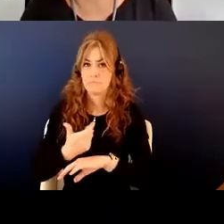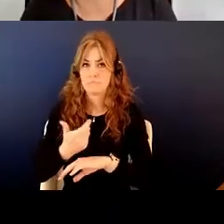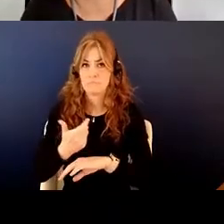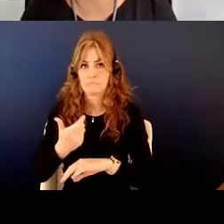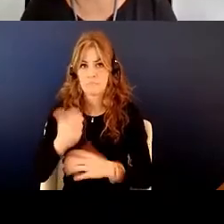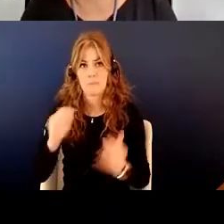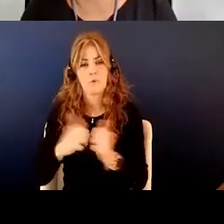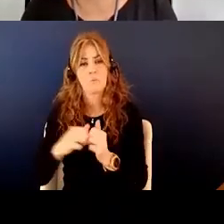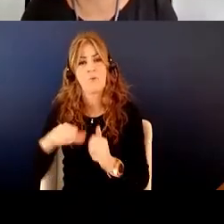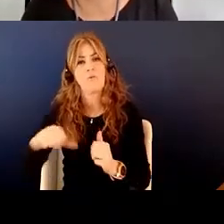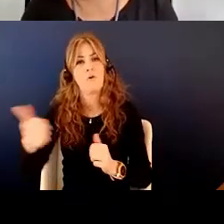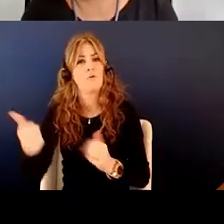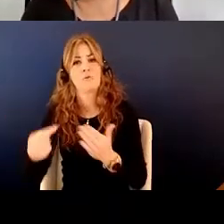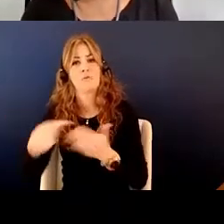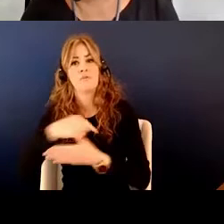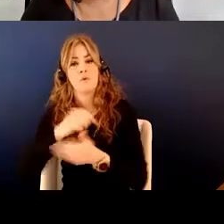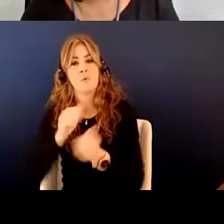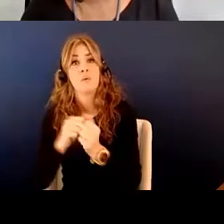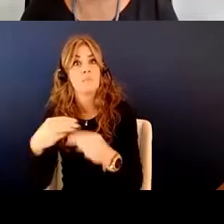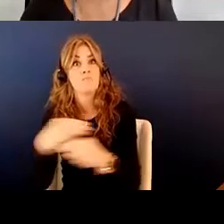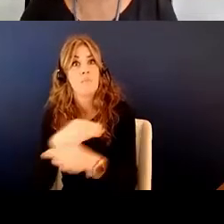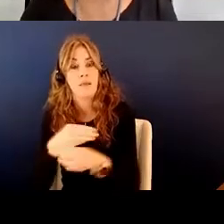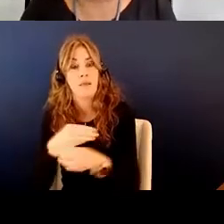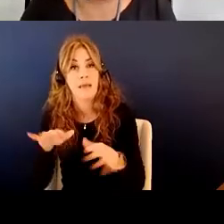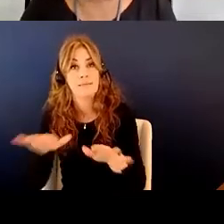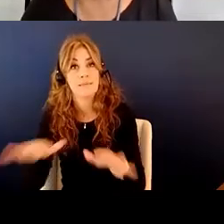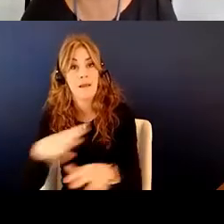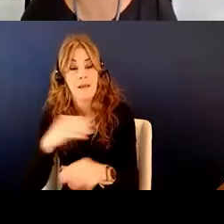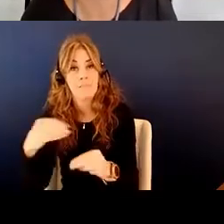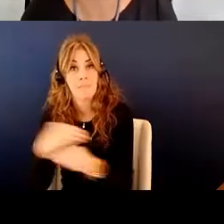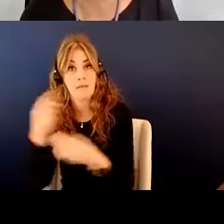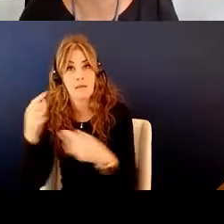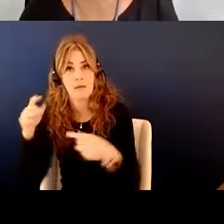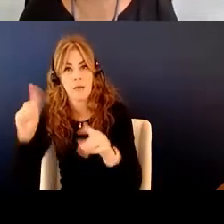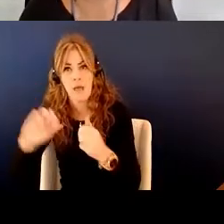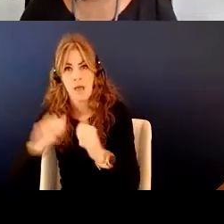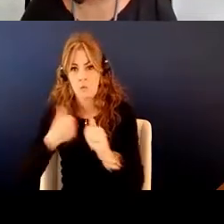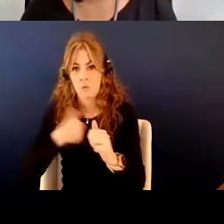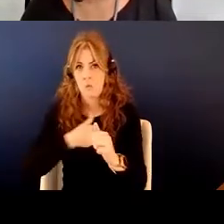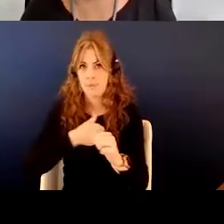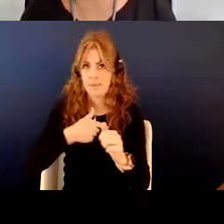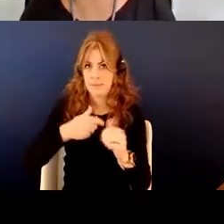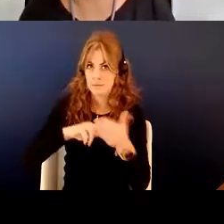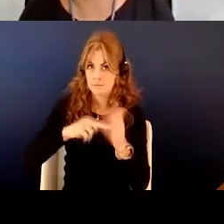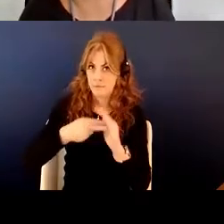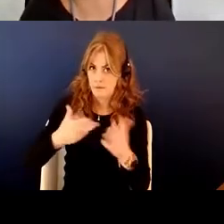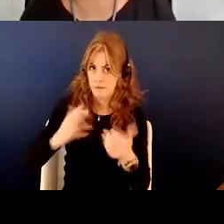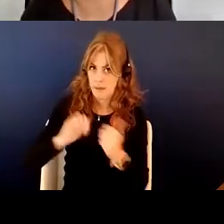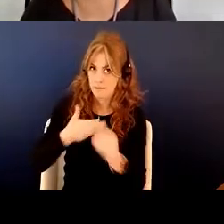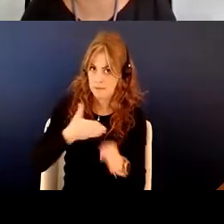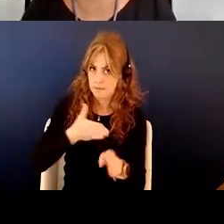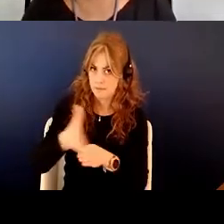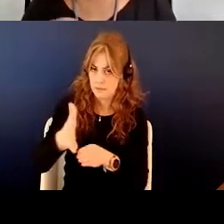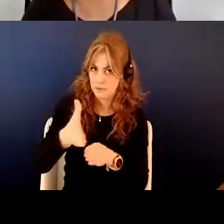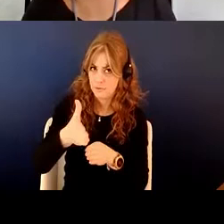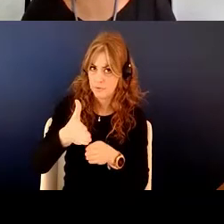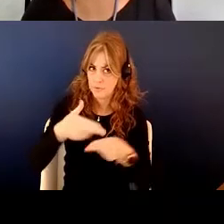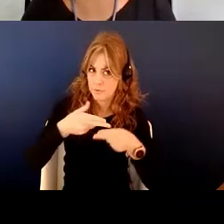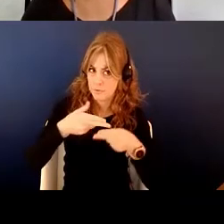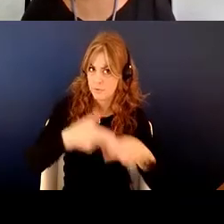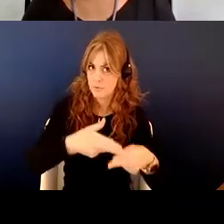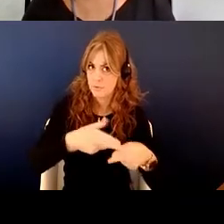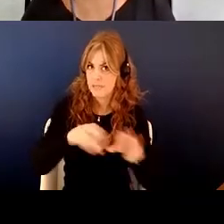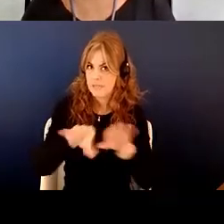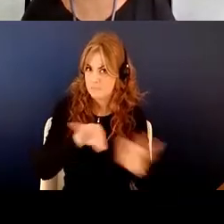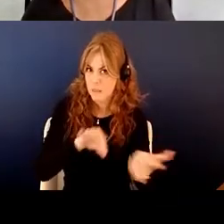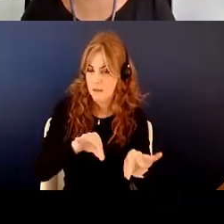on mathematics anxiety and math achievement, how are we defining, how is the field defining math anxiety? So these are sort of